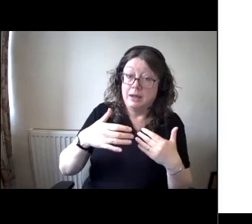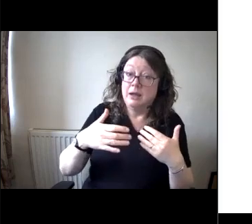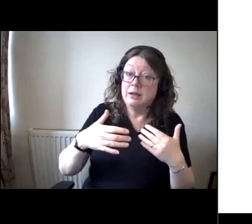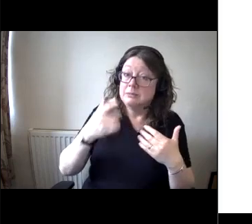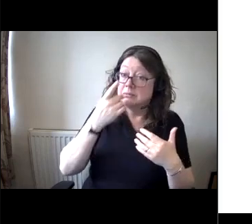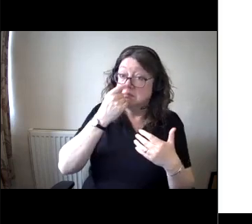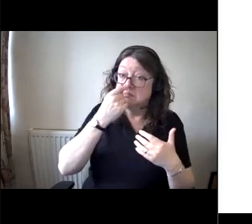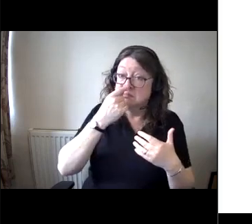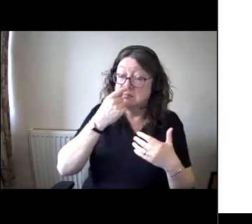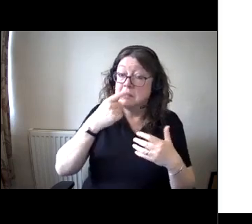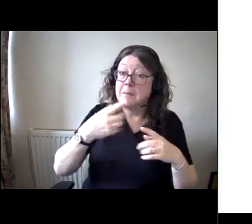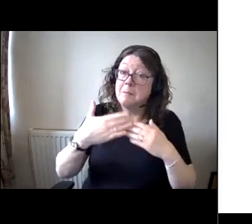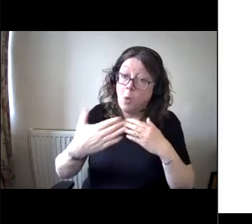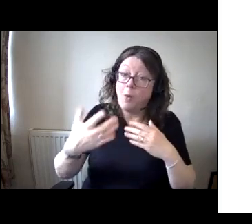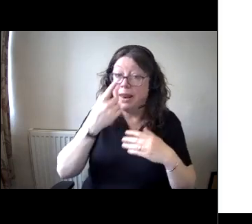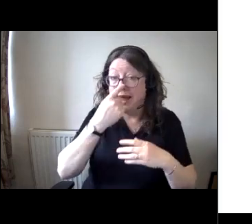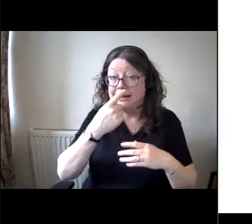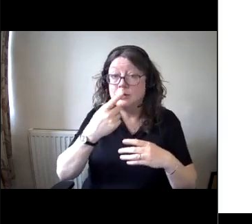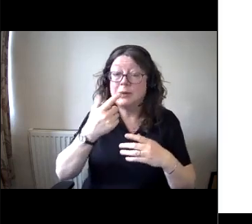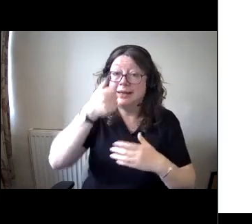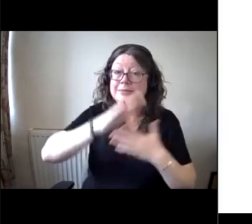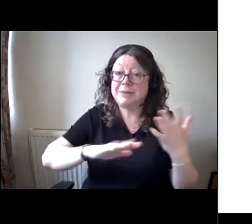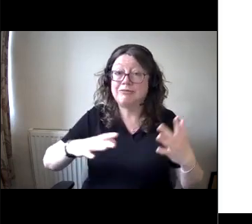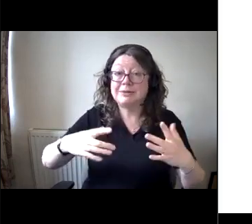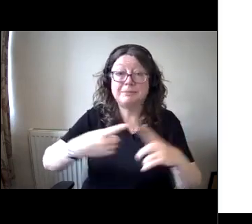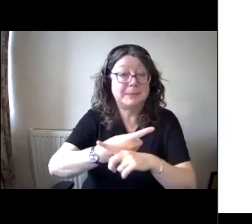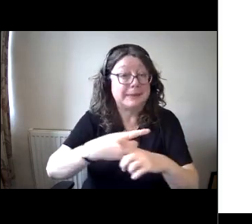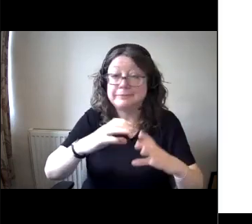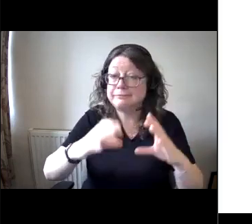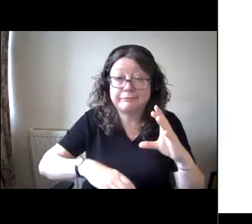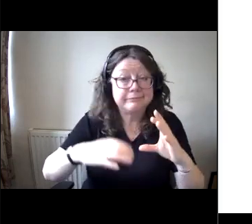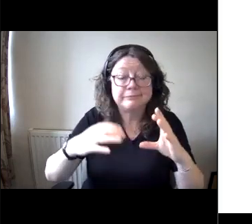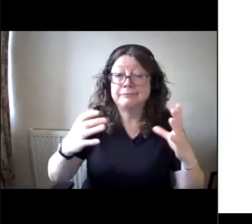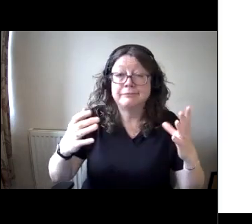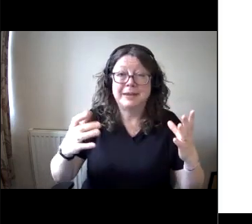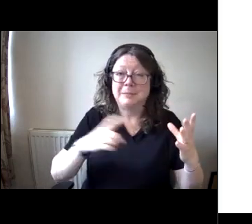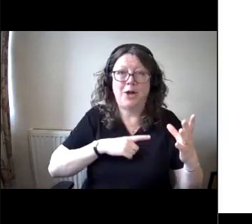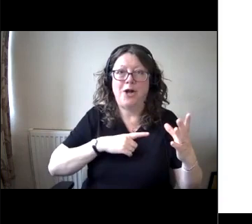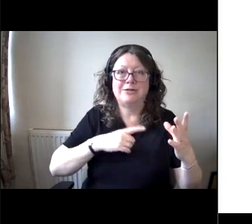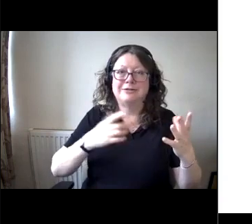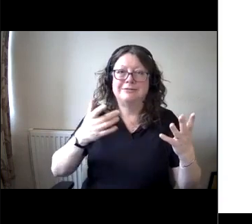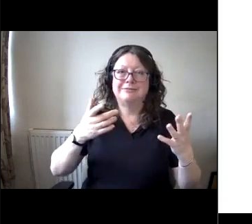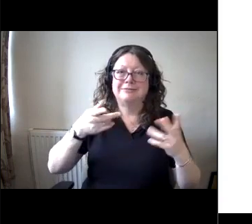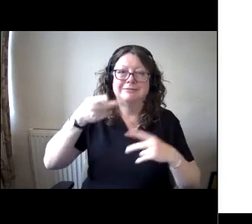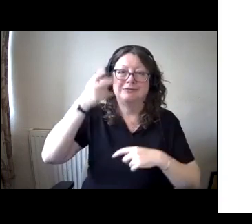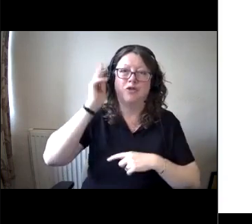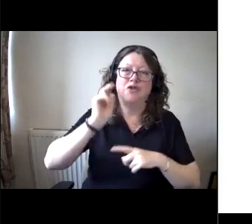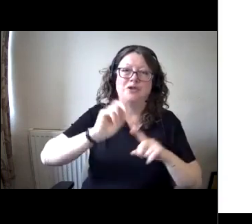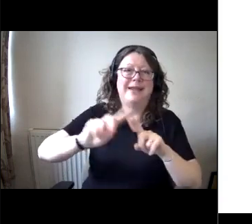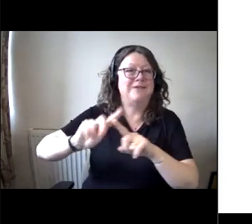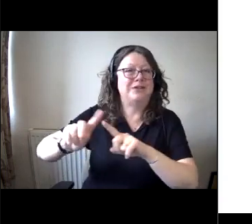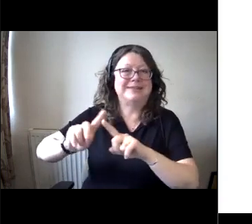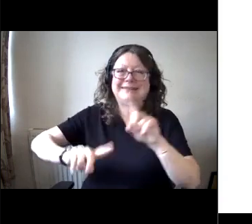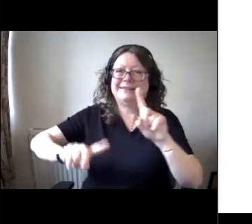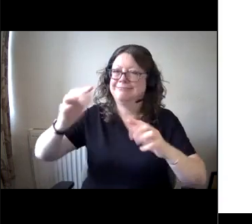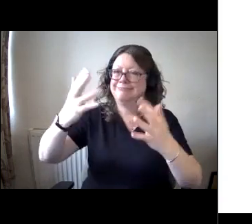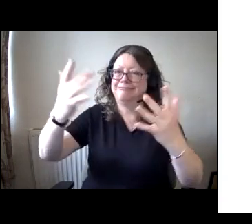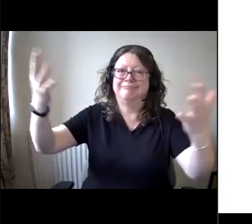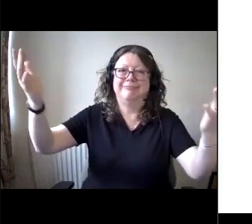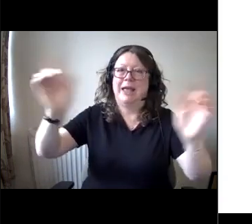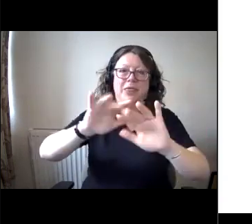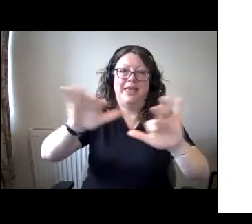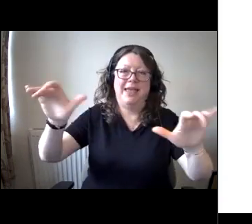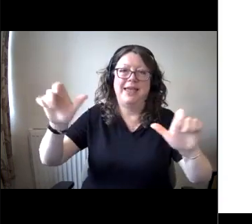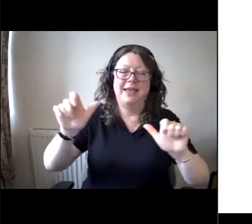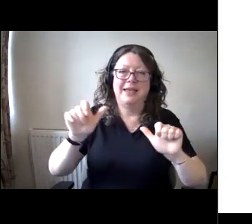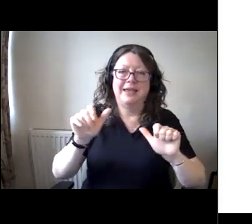misunderstandings between themselves and others, because there are lots of different neurodiversities out there, and we know from the double empathy problem that that